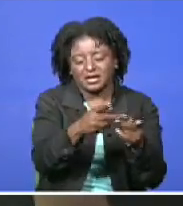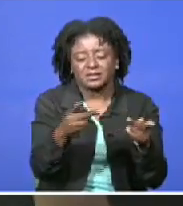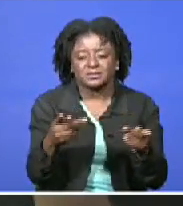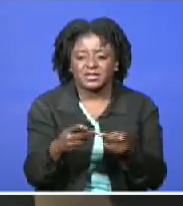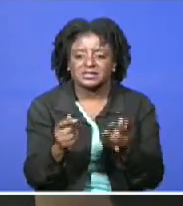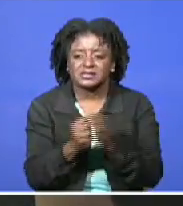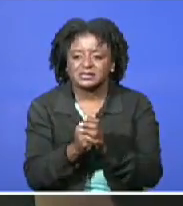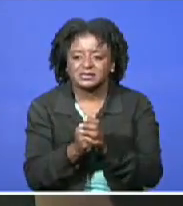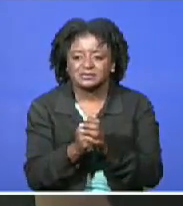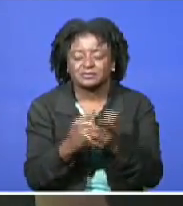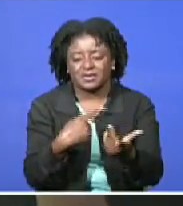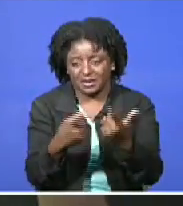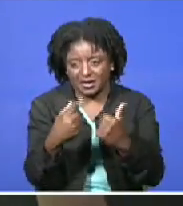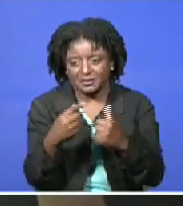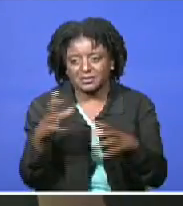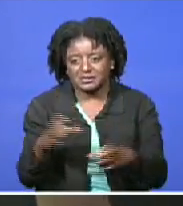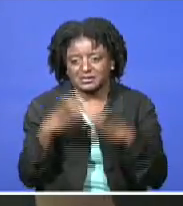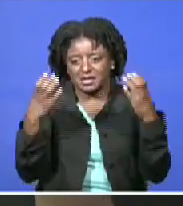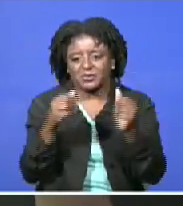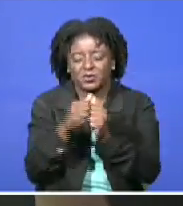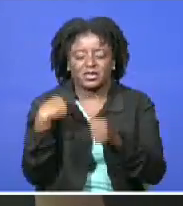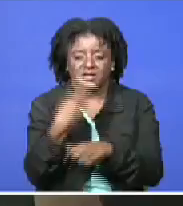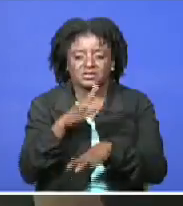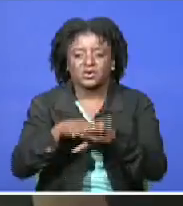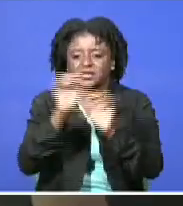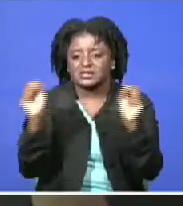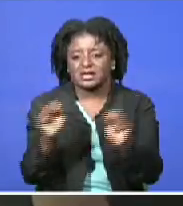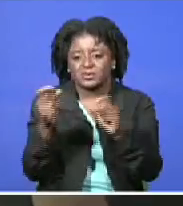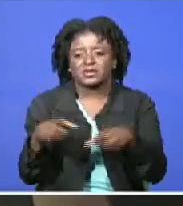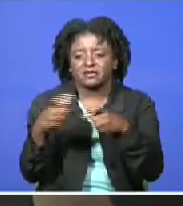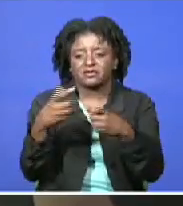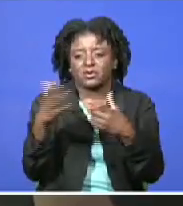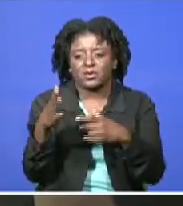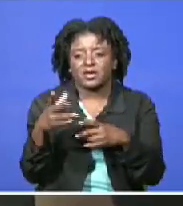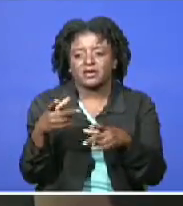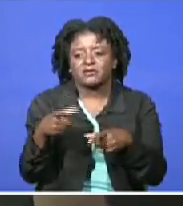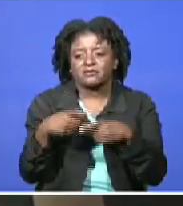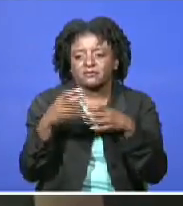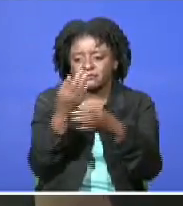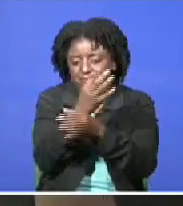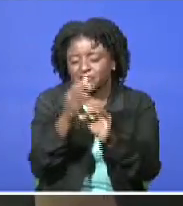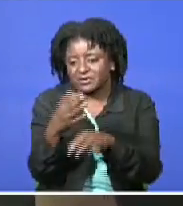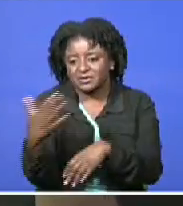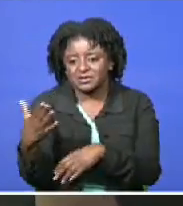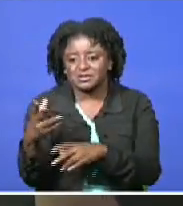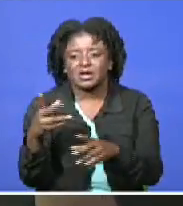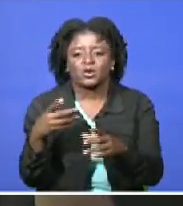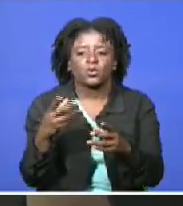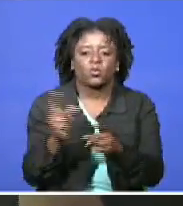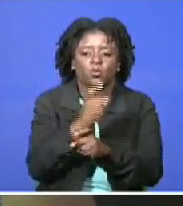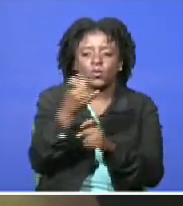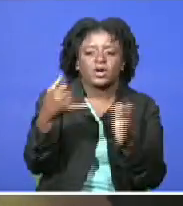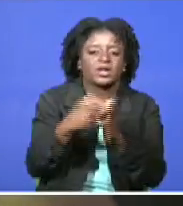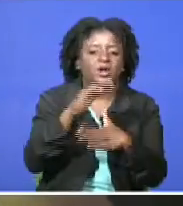Yeah, that's cool. Come and celebrate with us on Saturday. We're going to be giving away free merchandise. We're going to win it all.